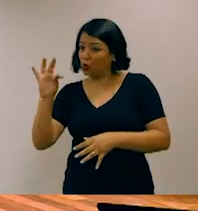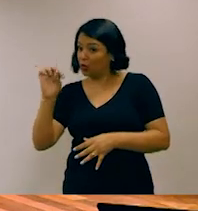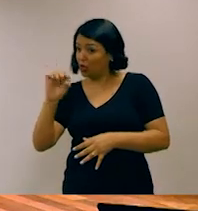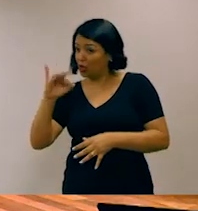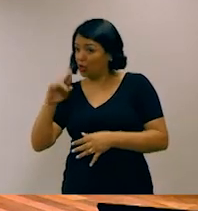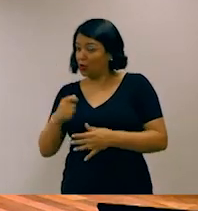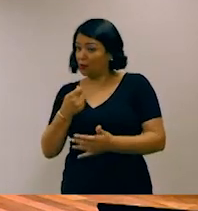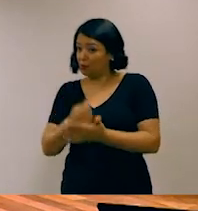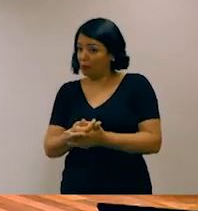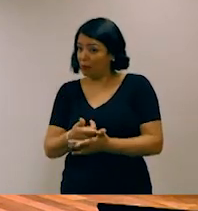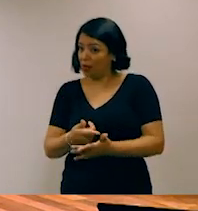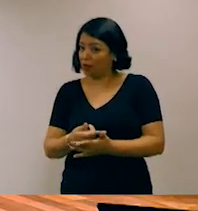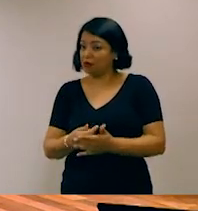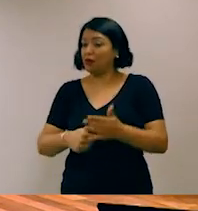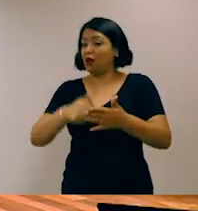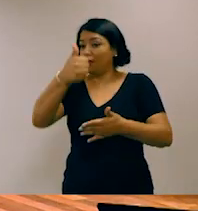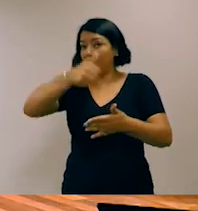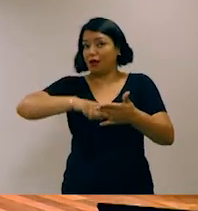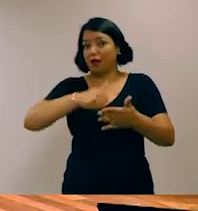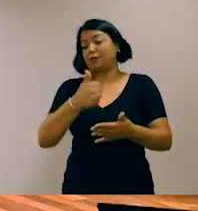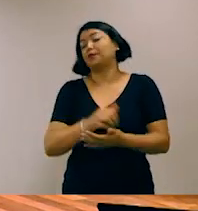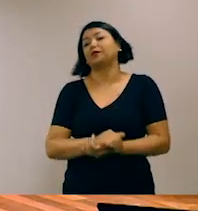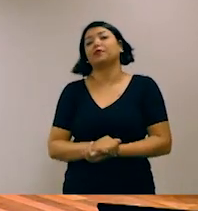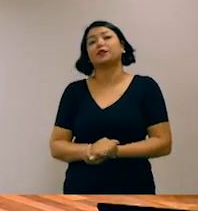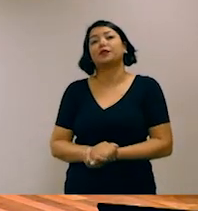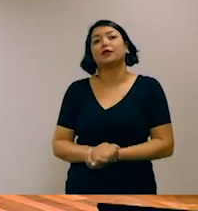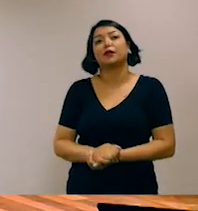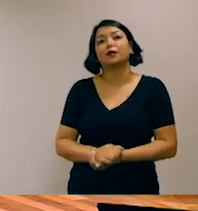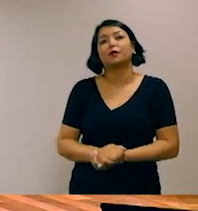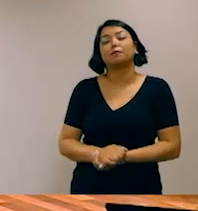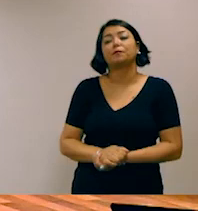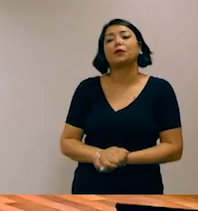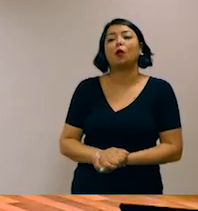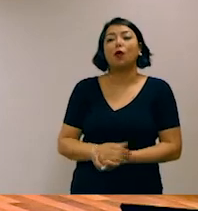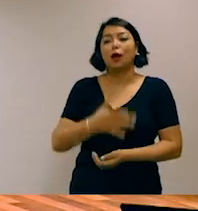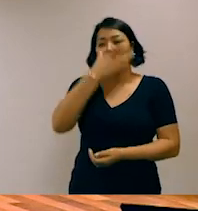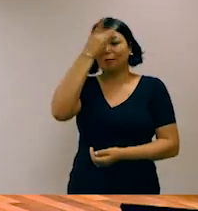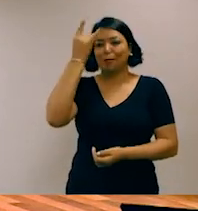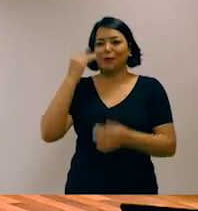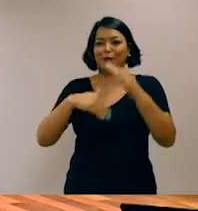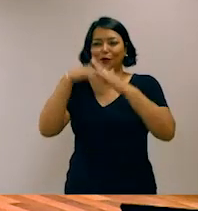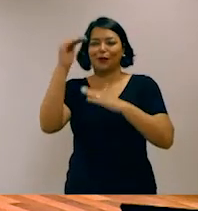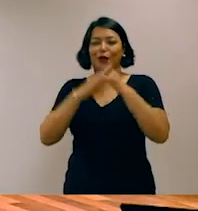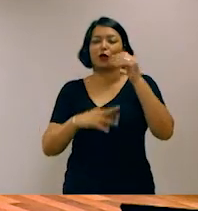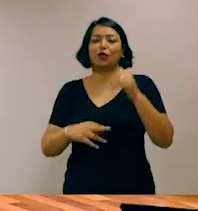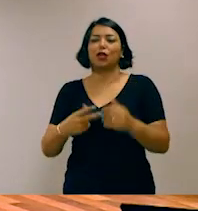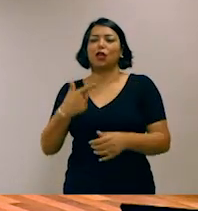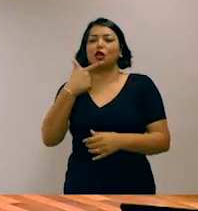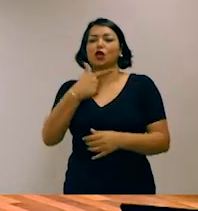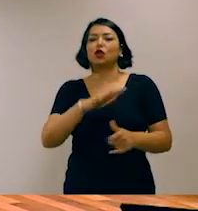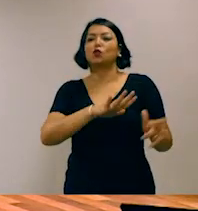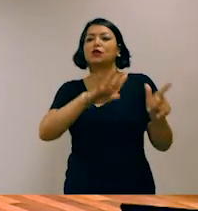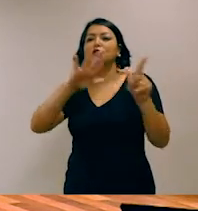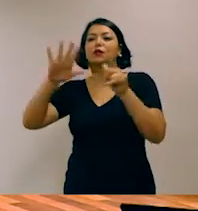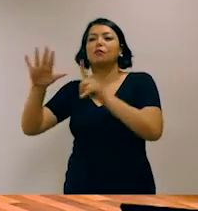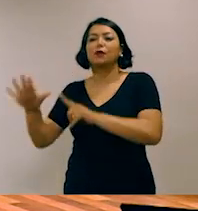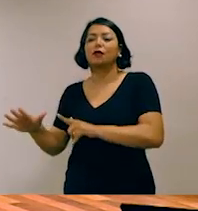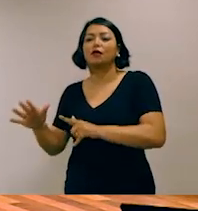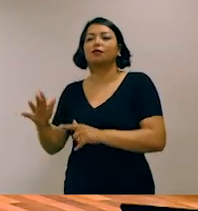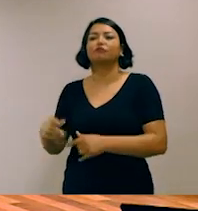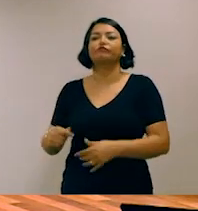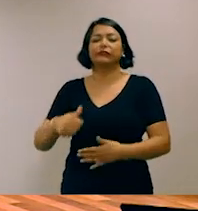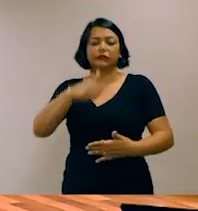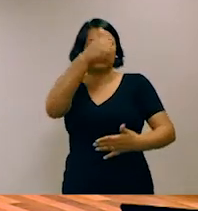And so we hand a batch with seven scripts, and then they have 2 weeks to deliver the analysis to